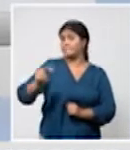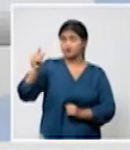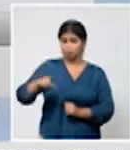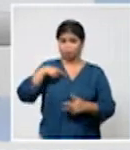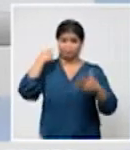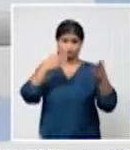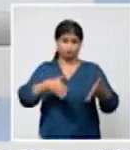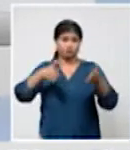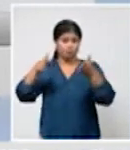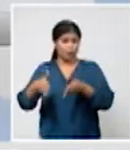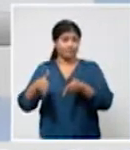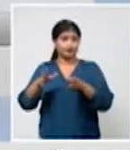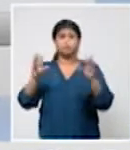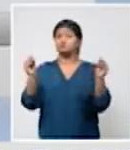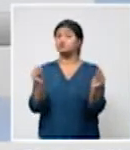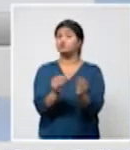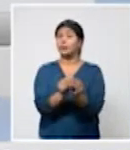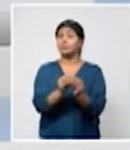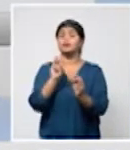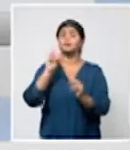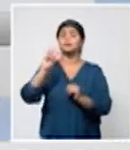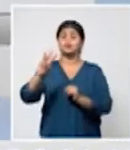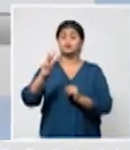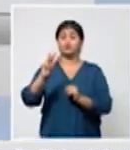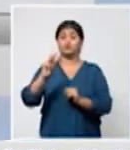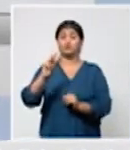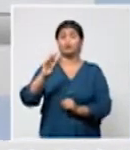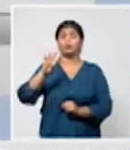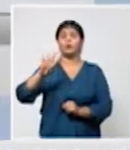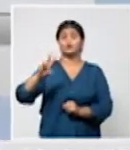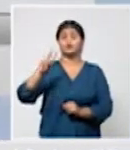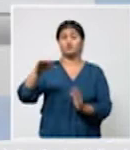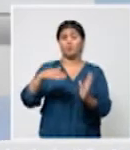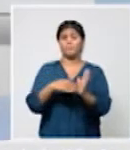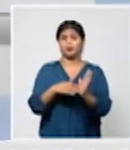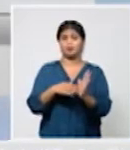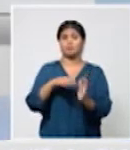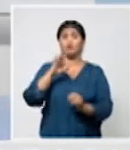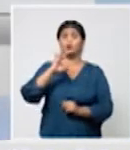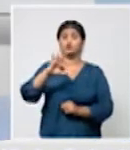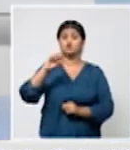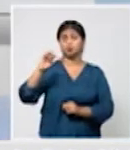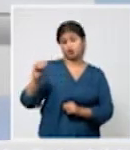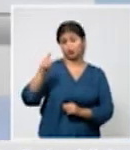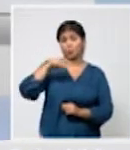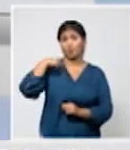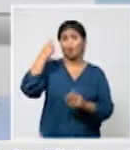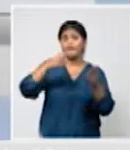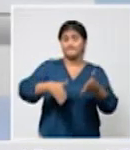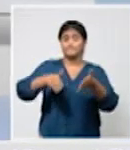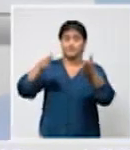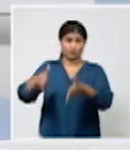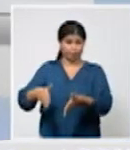2,775 people died of the virus in the Americas, for a total of